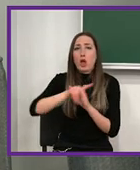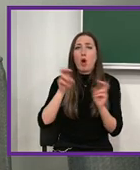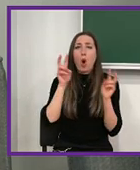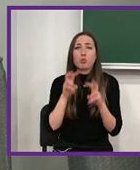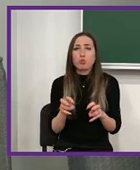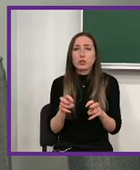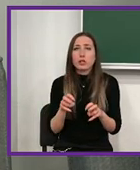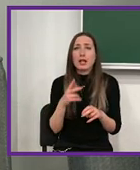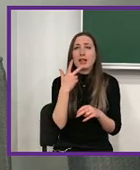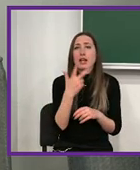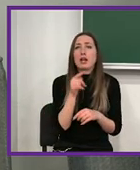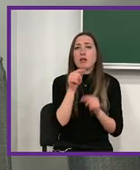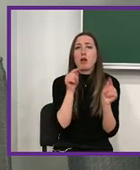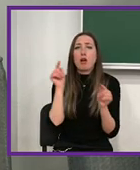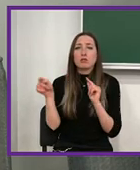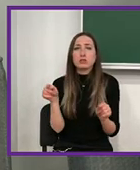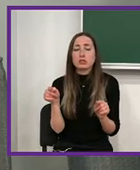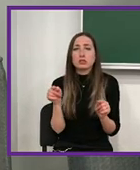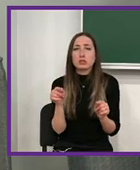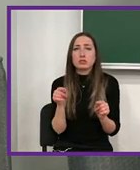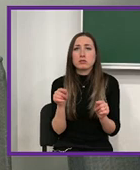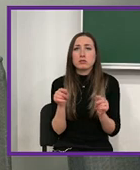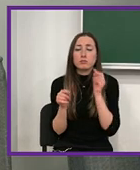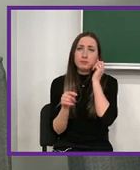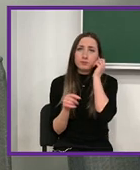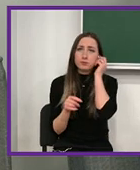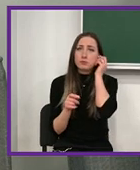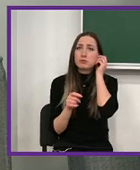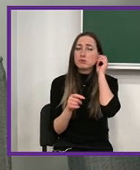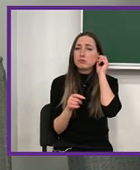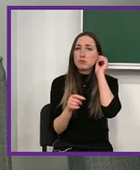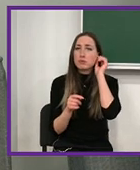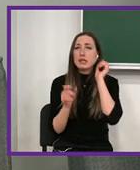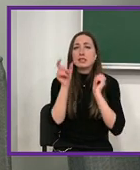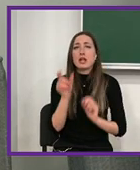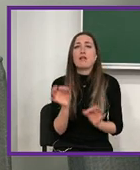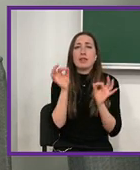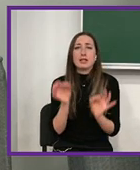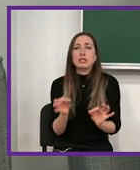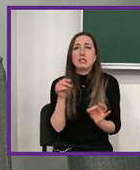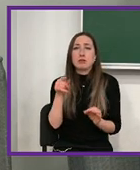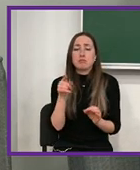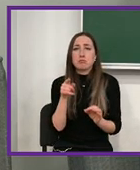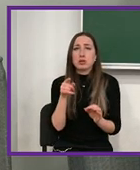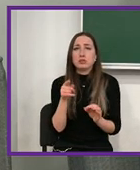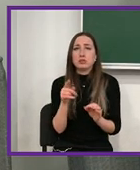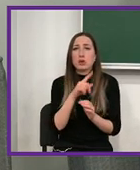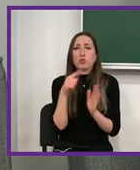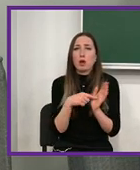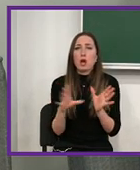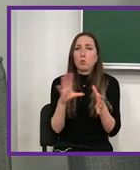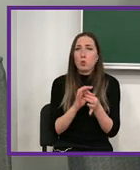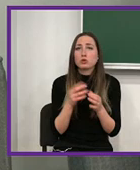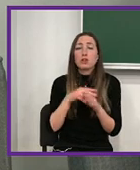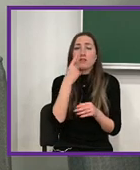rights impact assessments. And I think this is key, well, actually, this whole point is key on tracking effectiveness of your